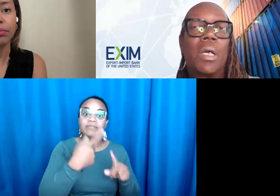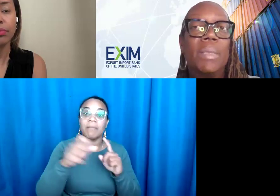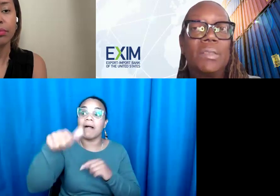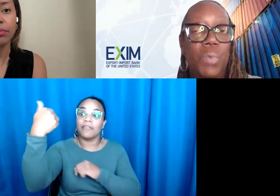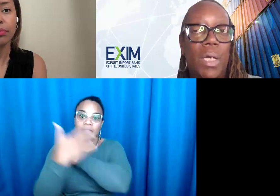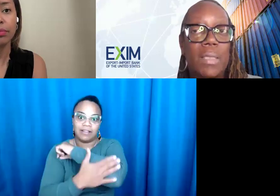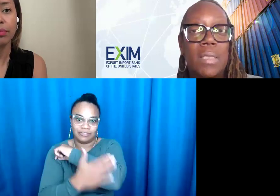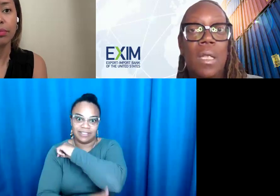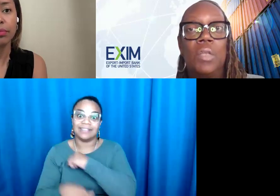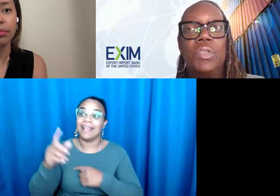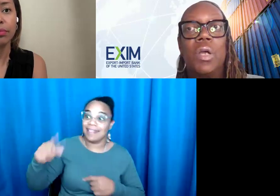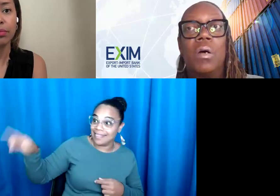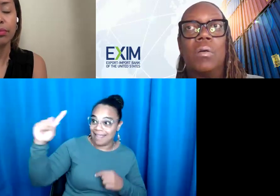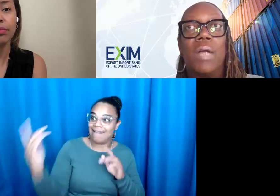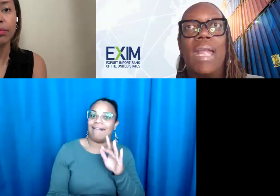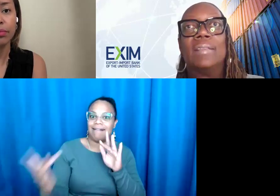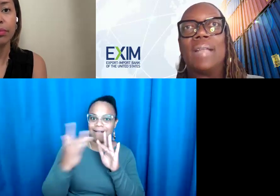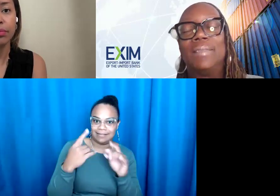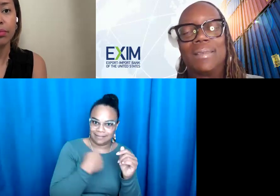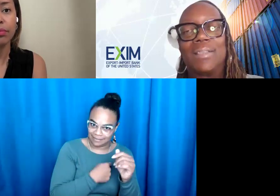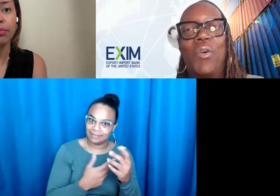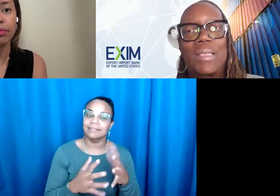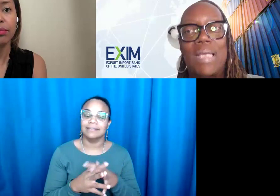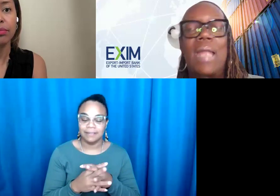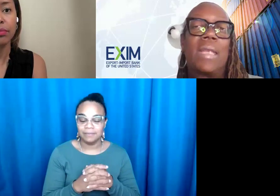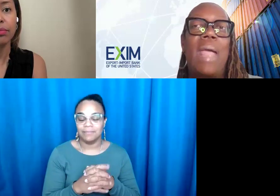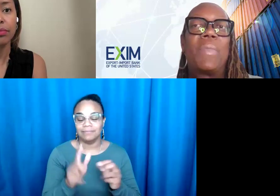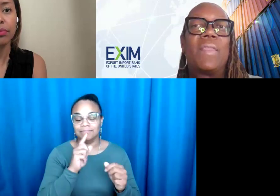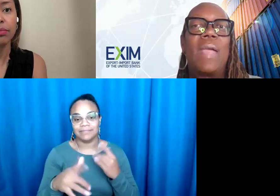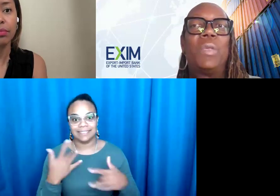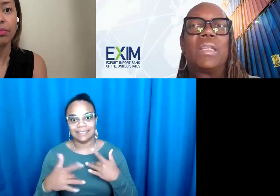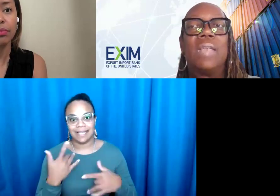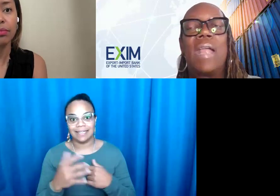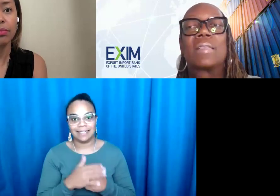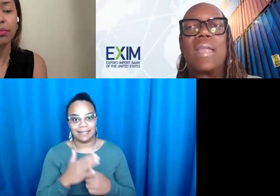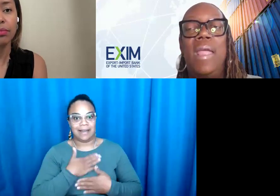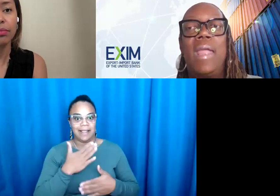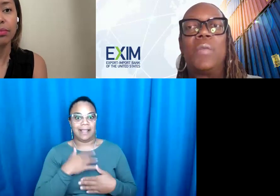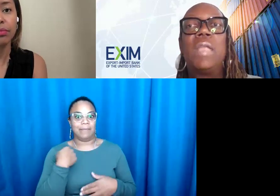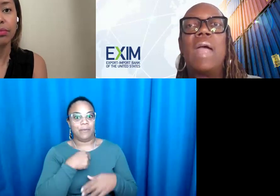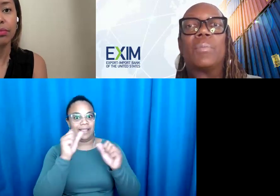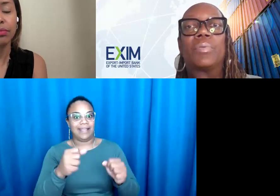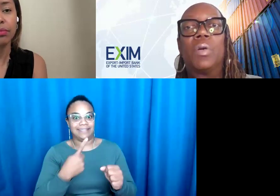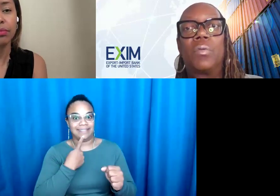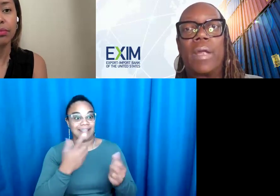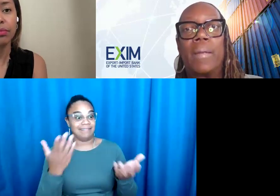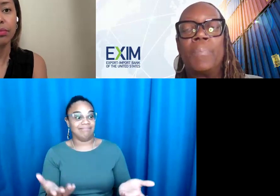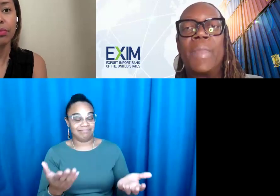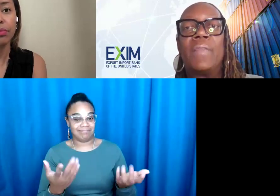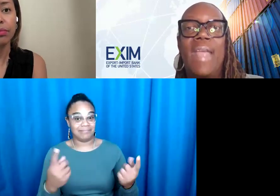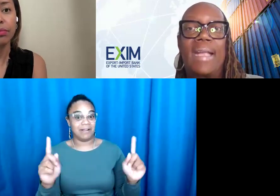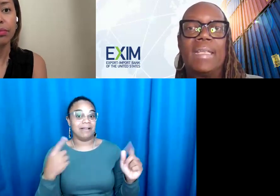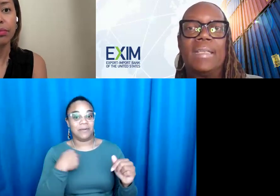they're coming to us, and I'm just so excited and happy that we can now say, hey, we have a